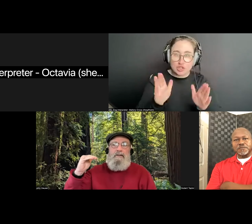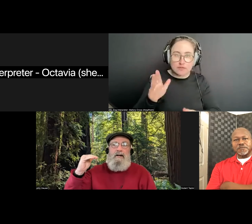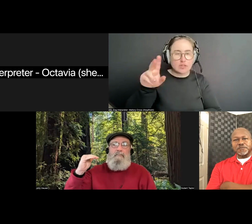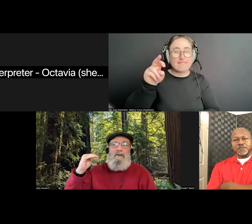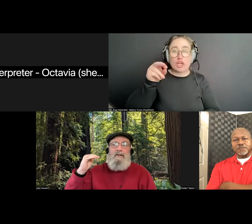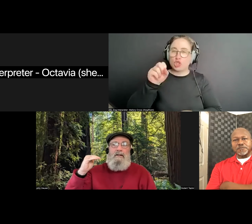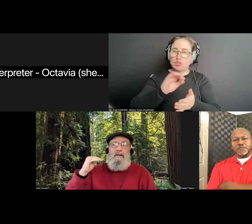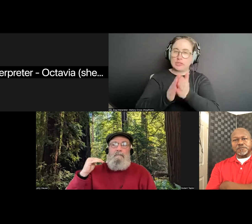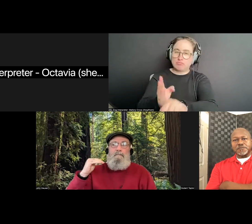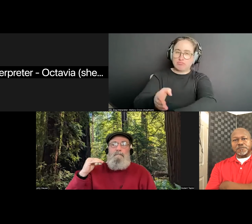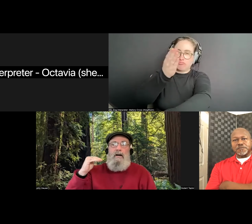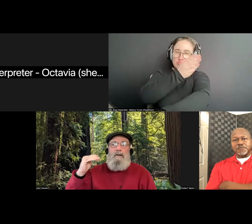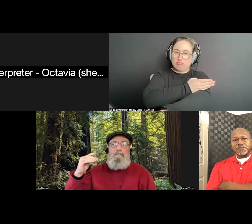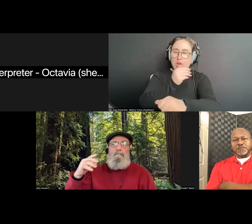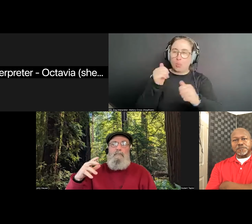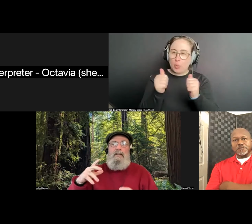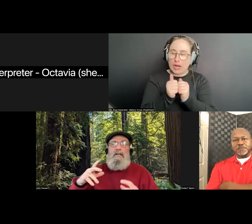better about